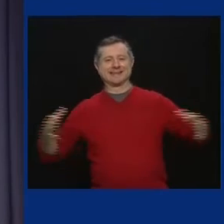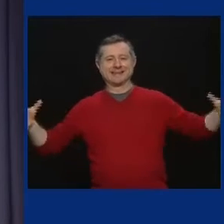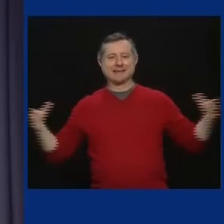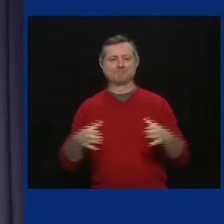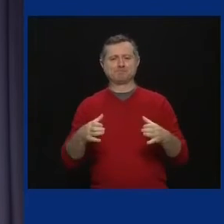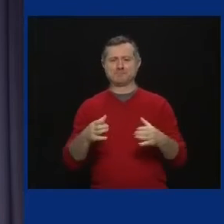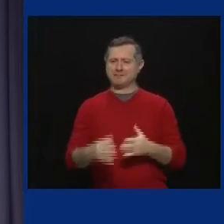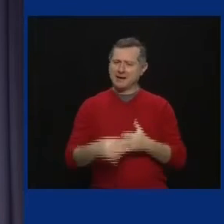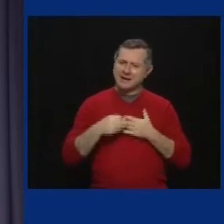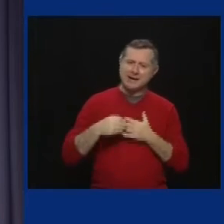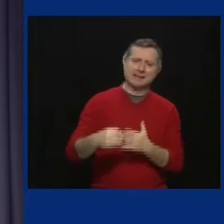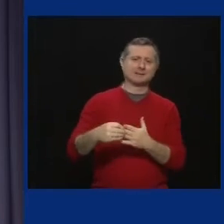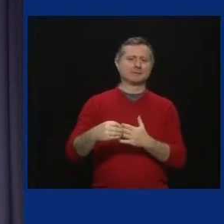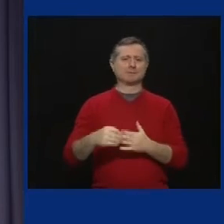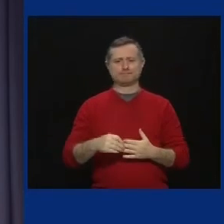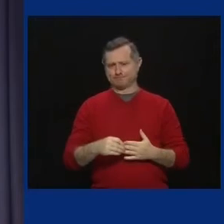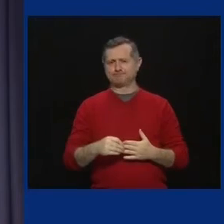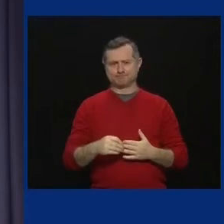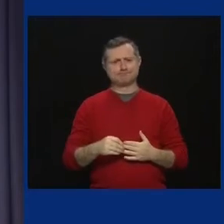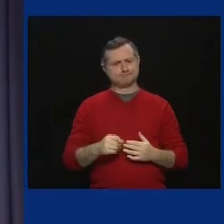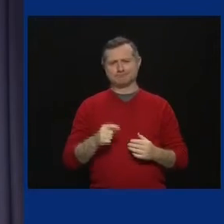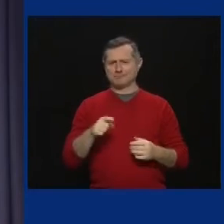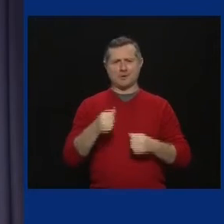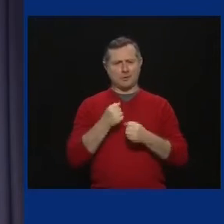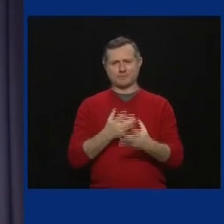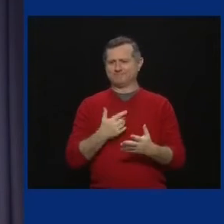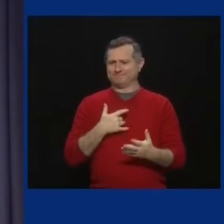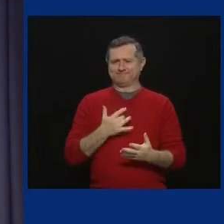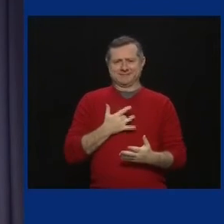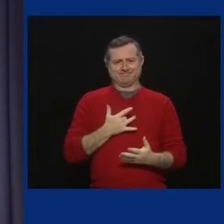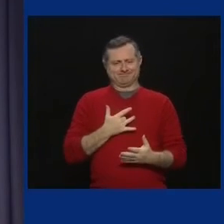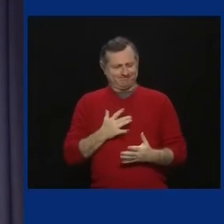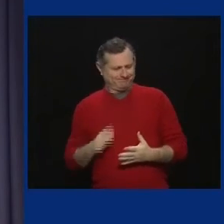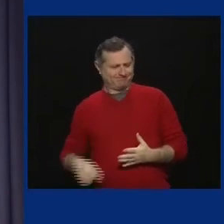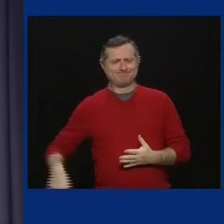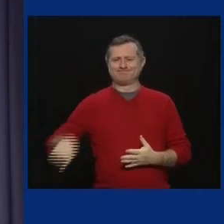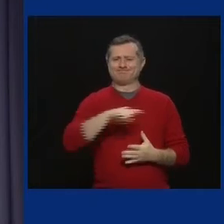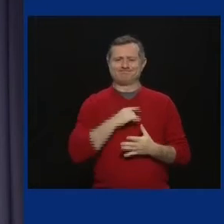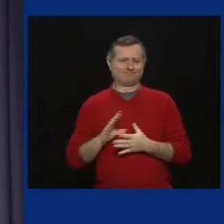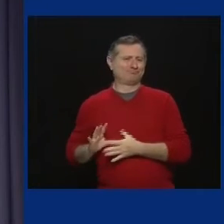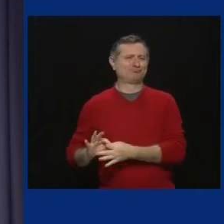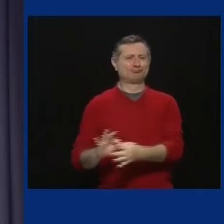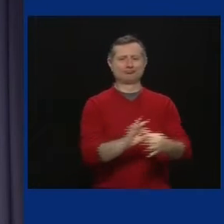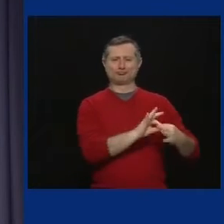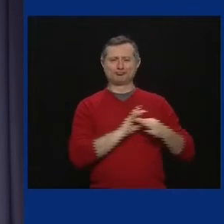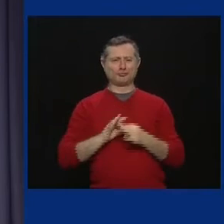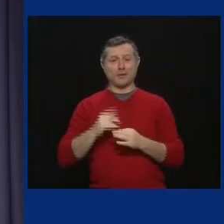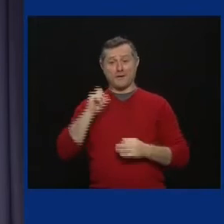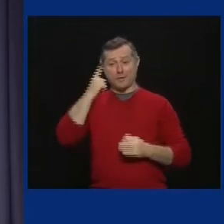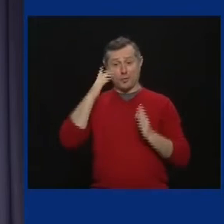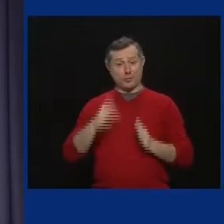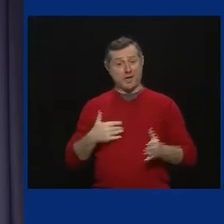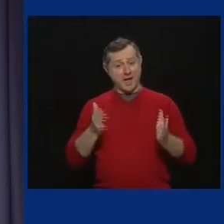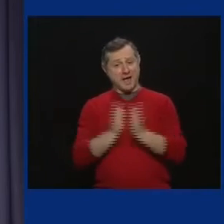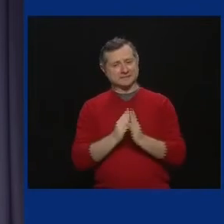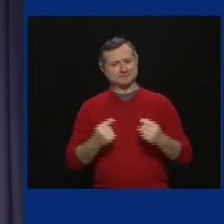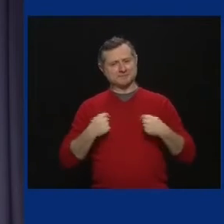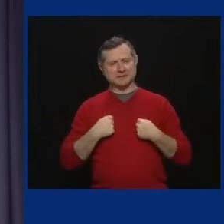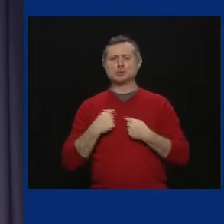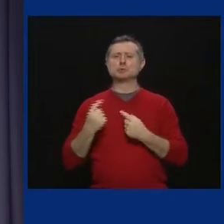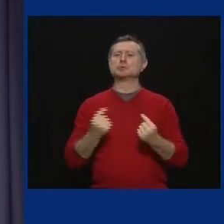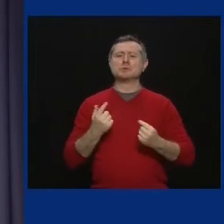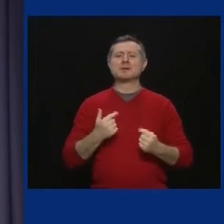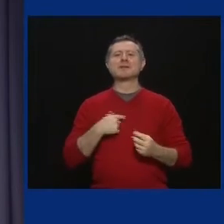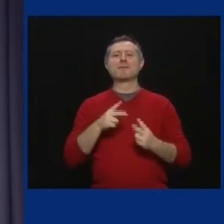contributions as trade for securing a state grant. The U.S. Attorney for the Southern District of New York has